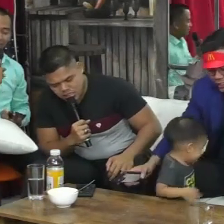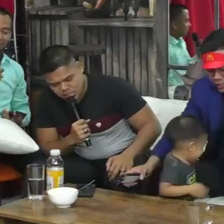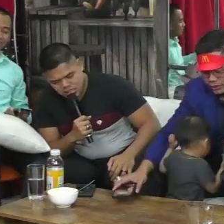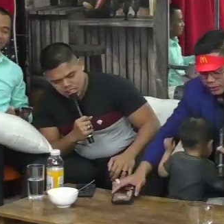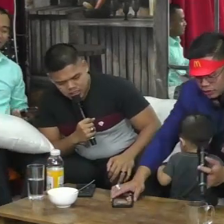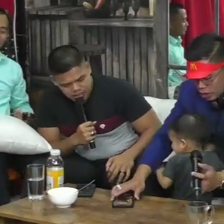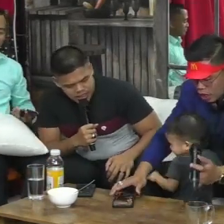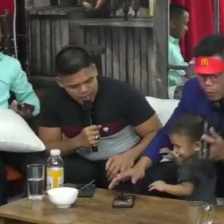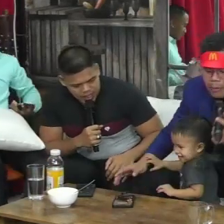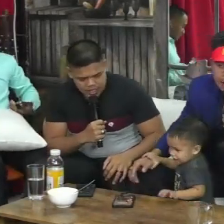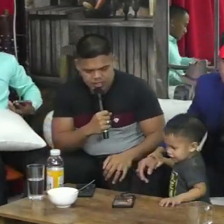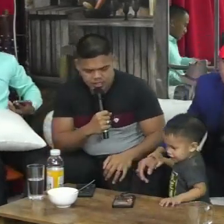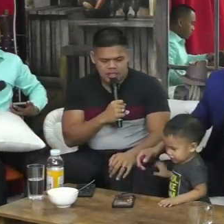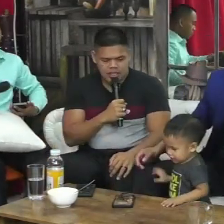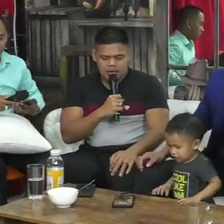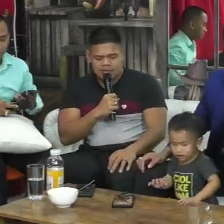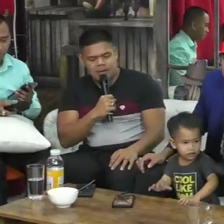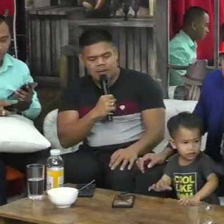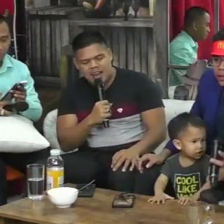Go. Yeah.